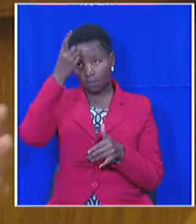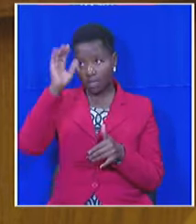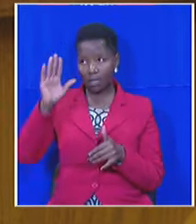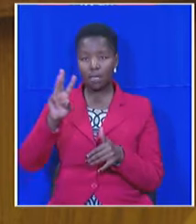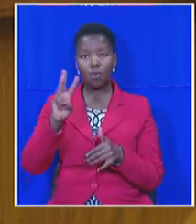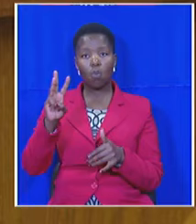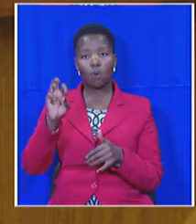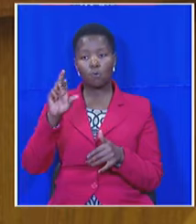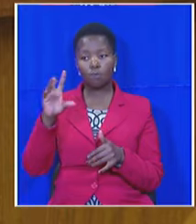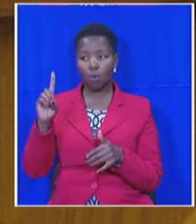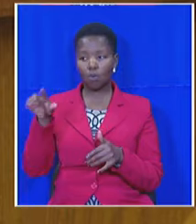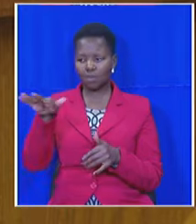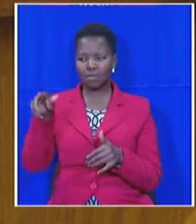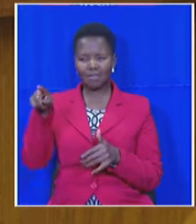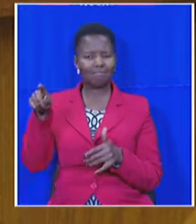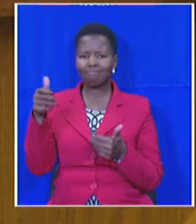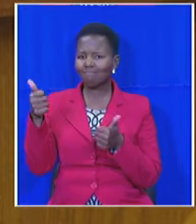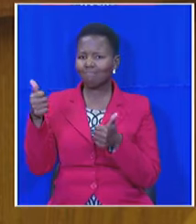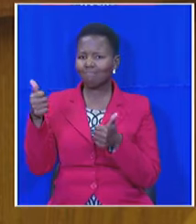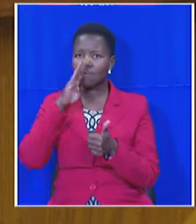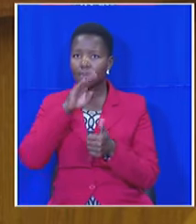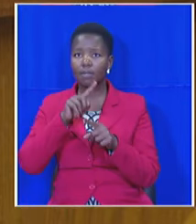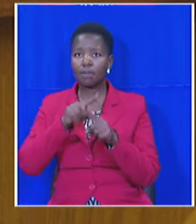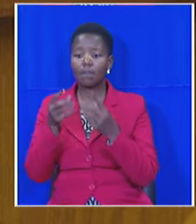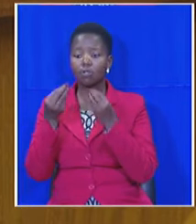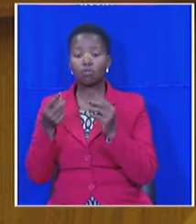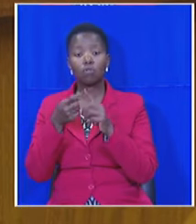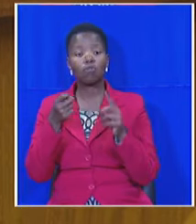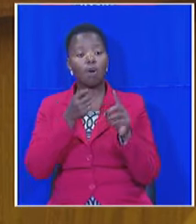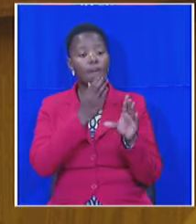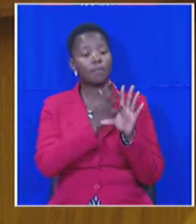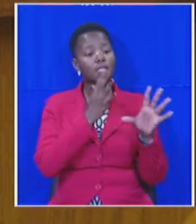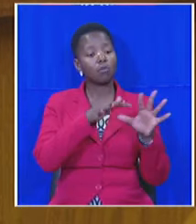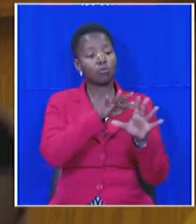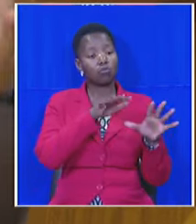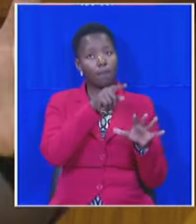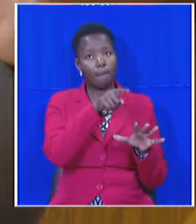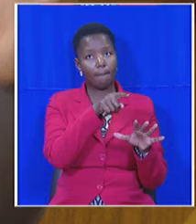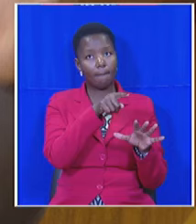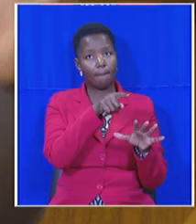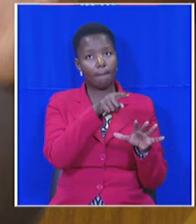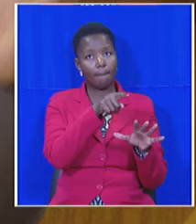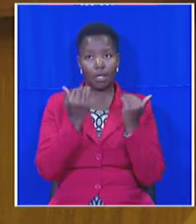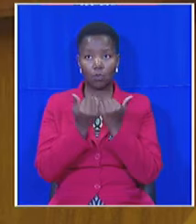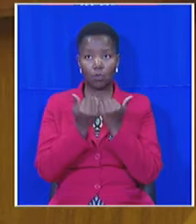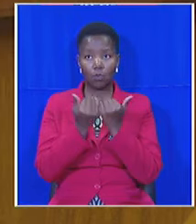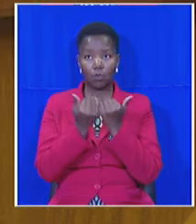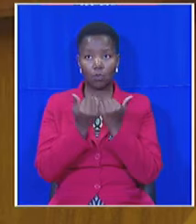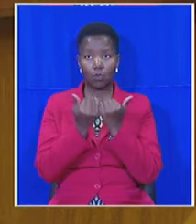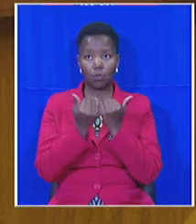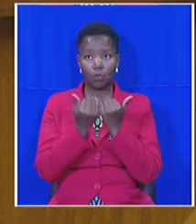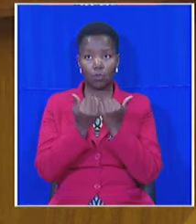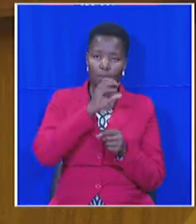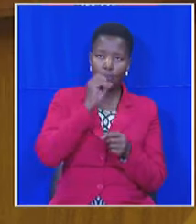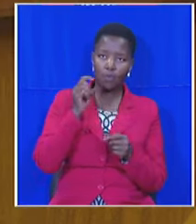very underprivileged area, and you find that there are learners there that are coming from the townships. But because the school does not qualify, those